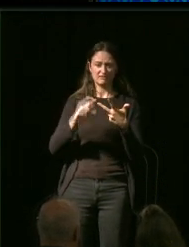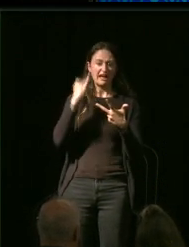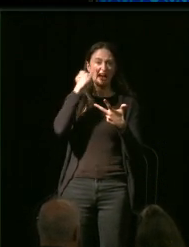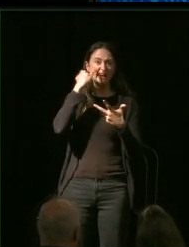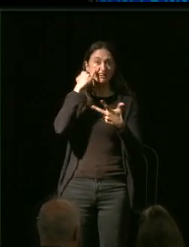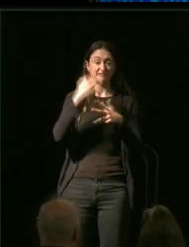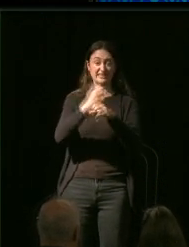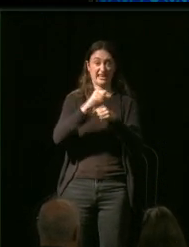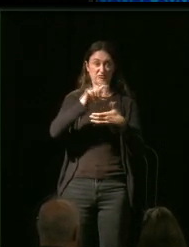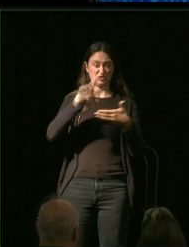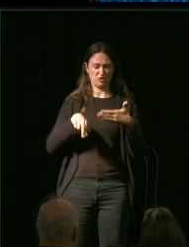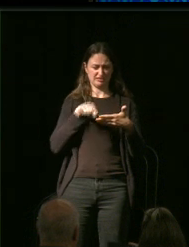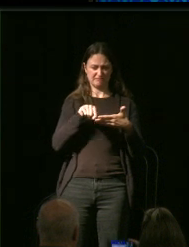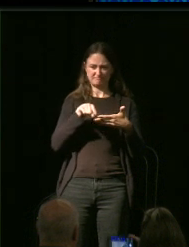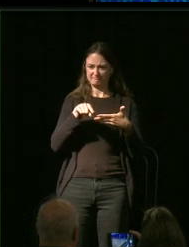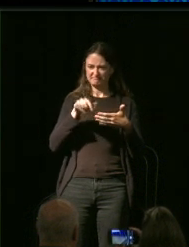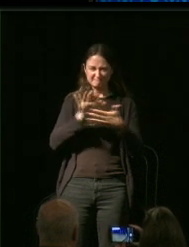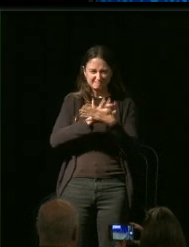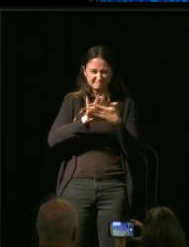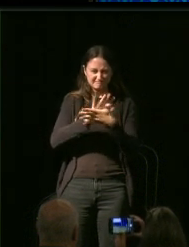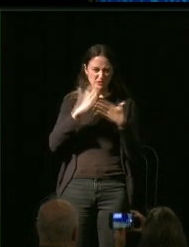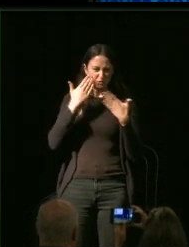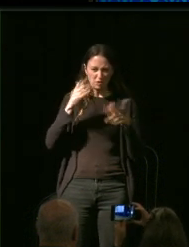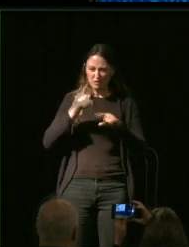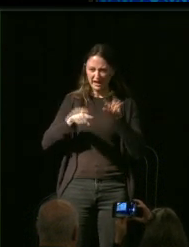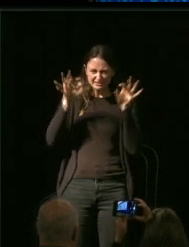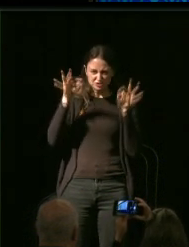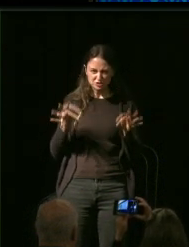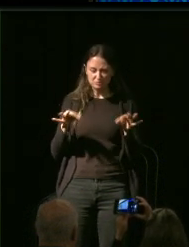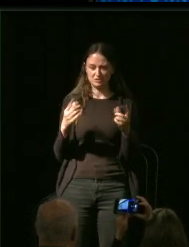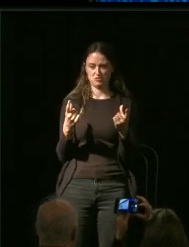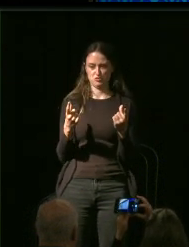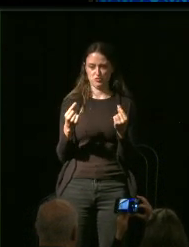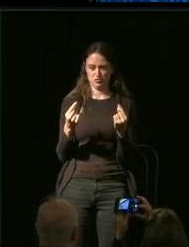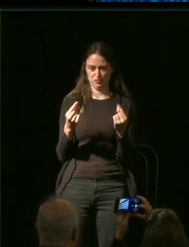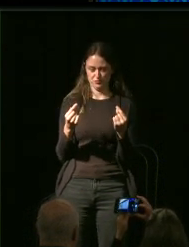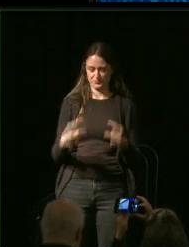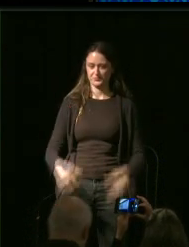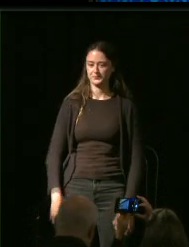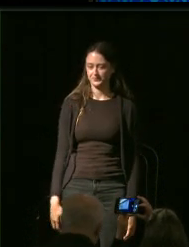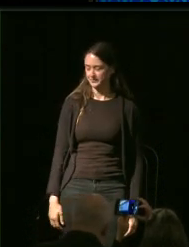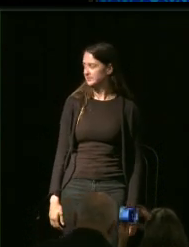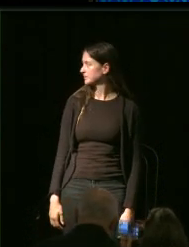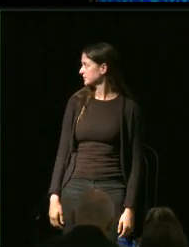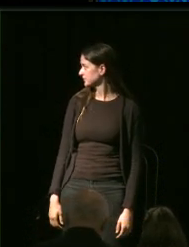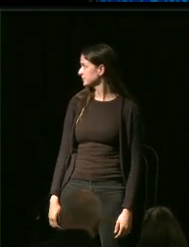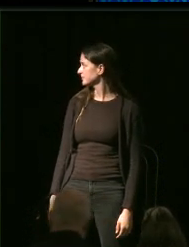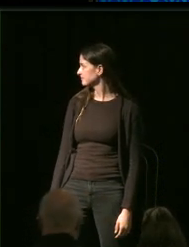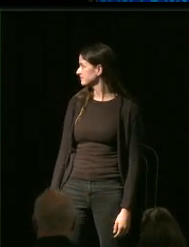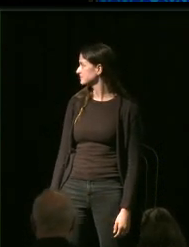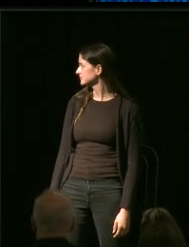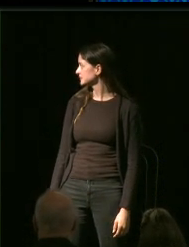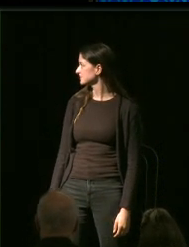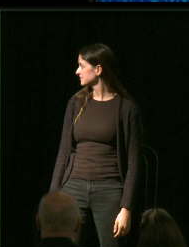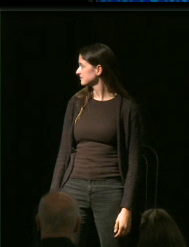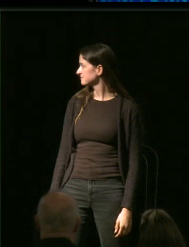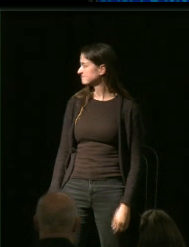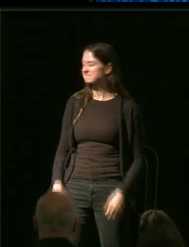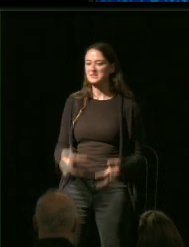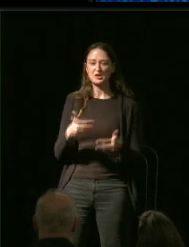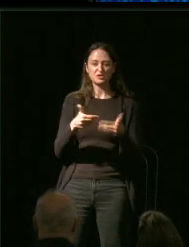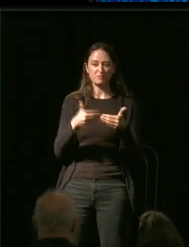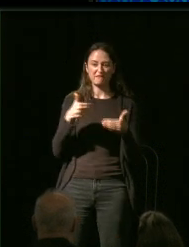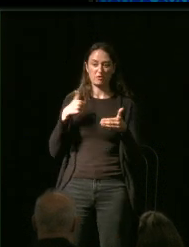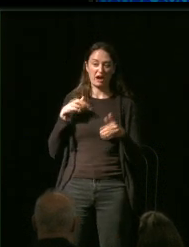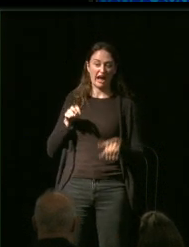So to address those questions, a few background points that other speakers have also addressed. But to start